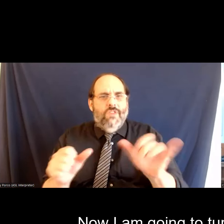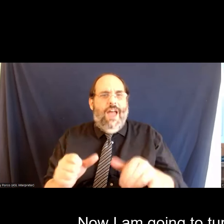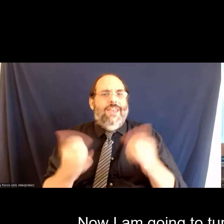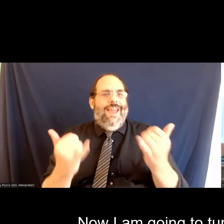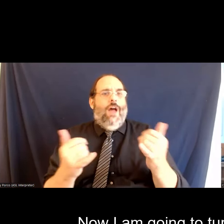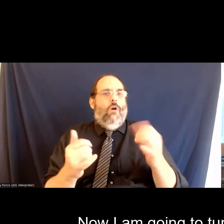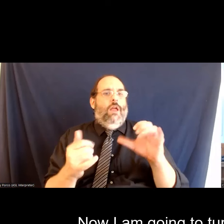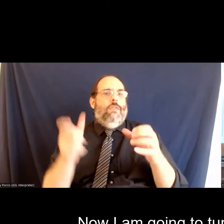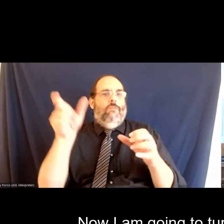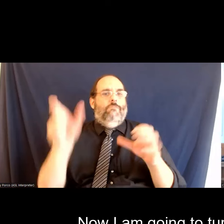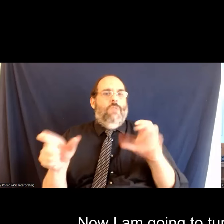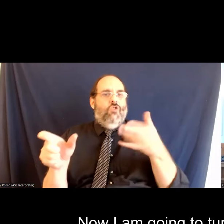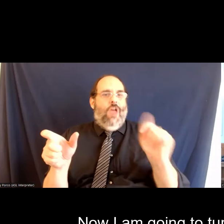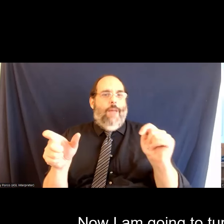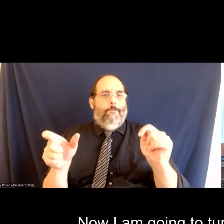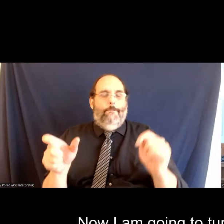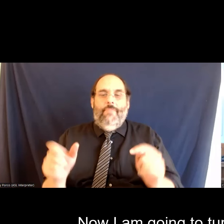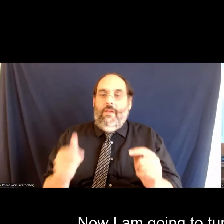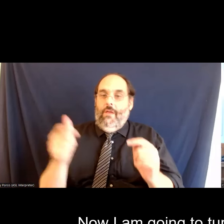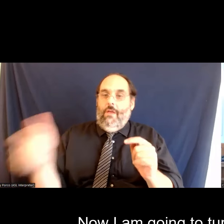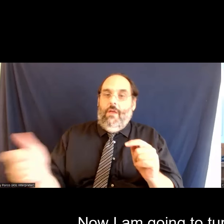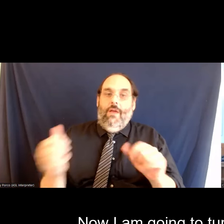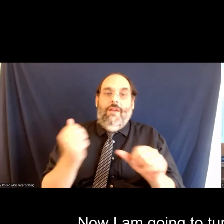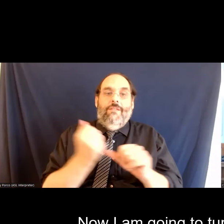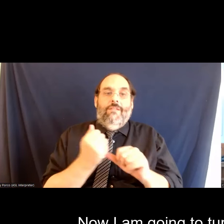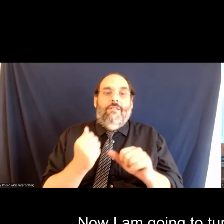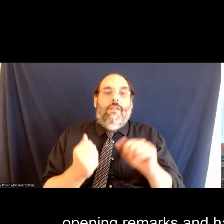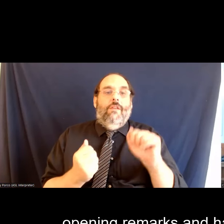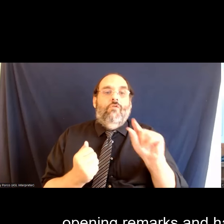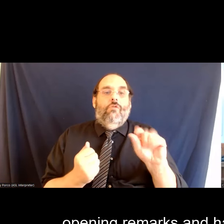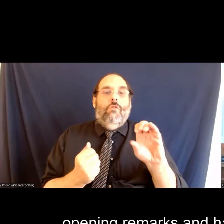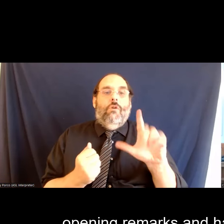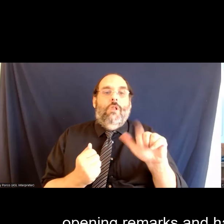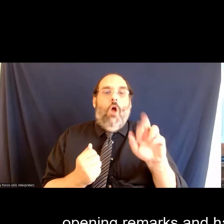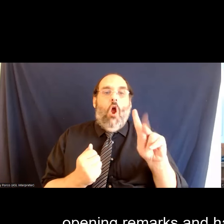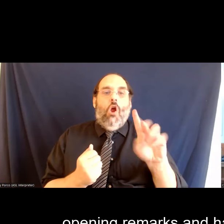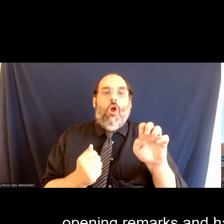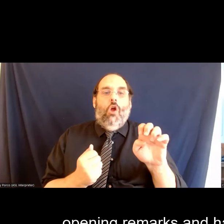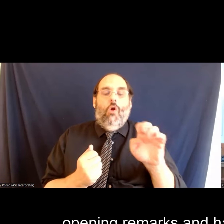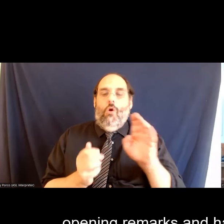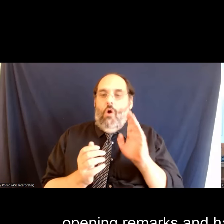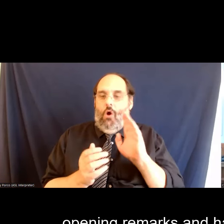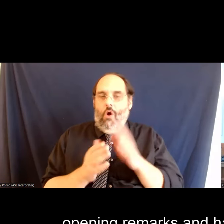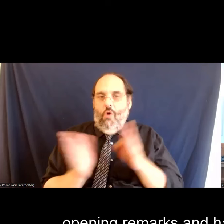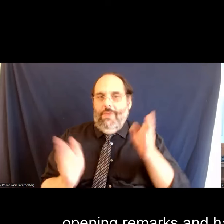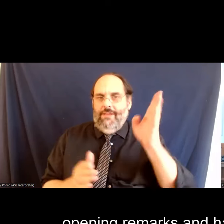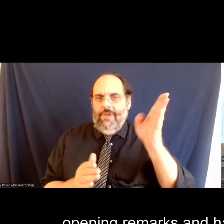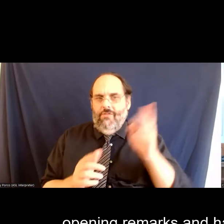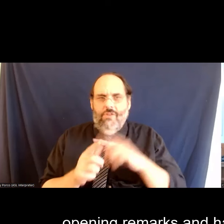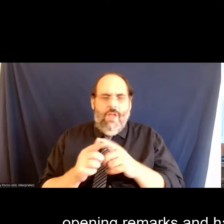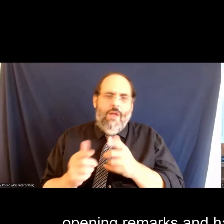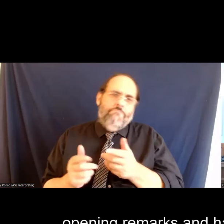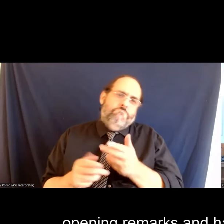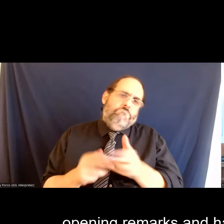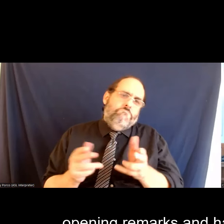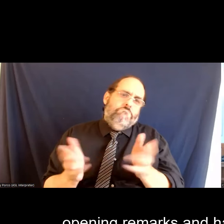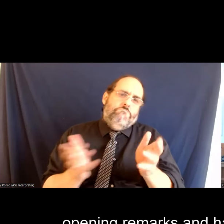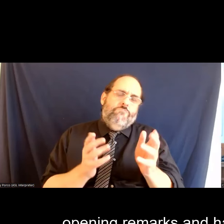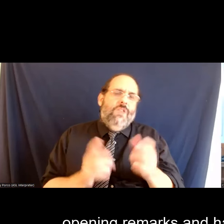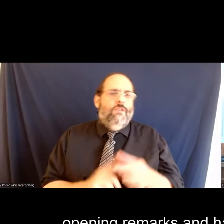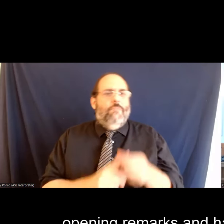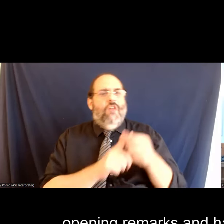Now I'm going to turn it over to Assistant Attorney General Clark to share opening remarks and then have a fireside chat with a very special